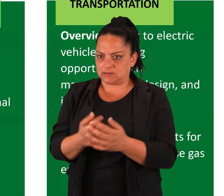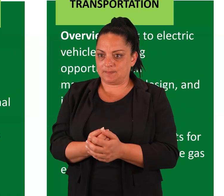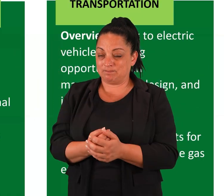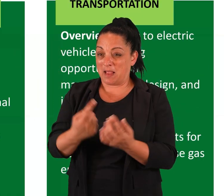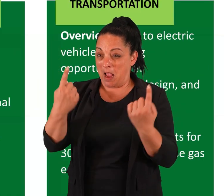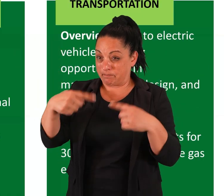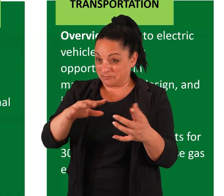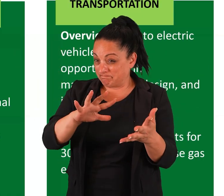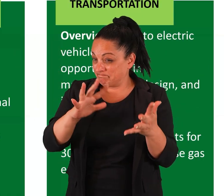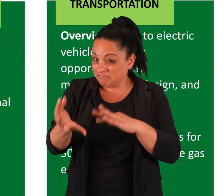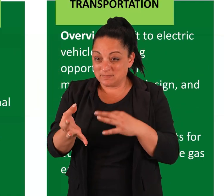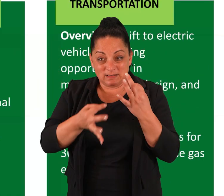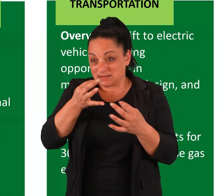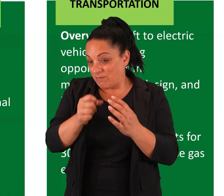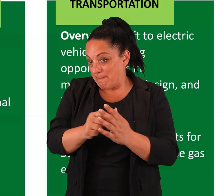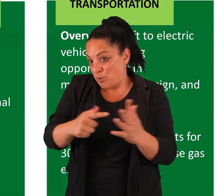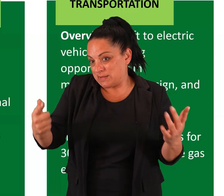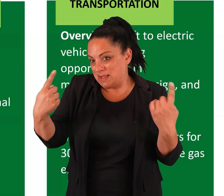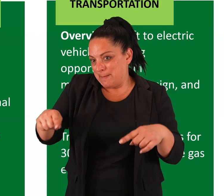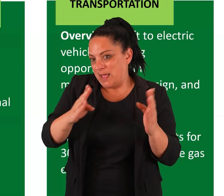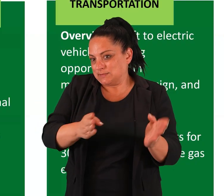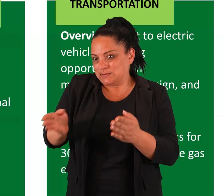is essential for this sector.